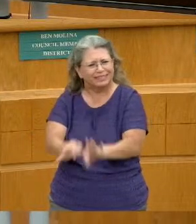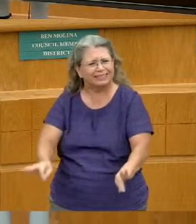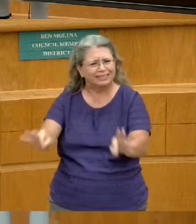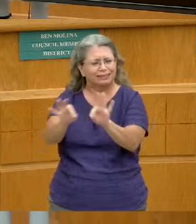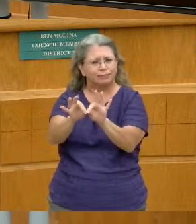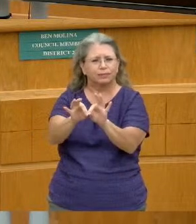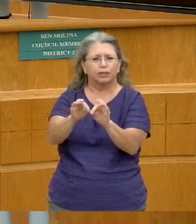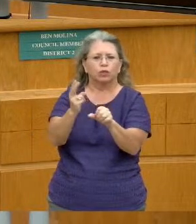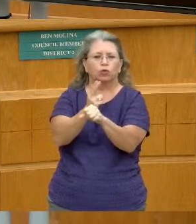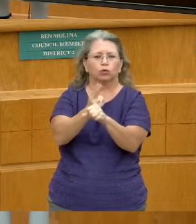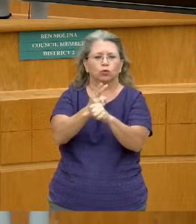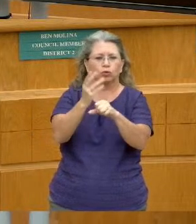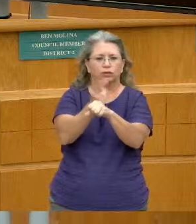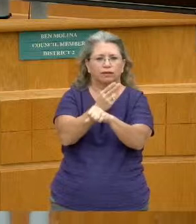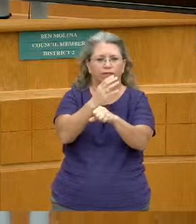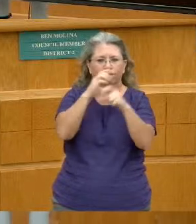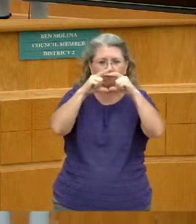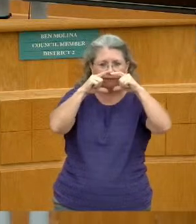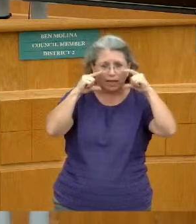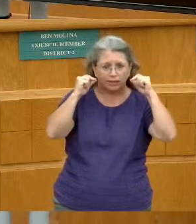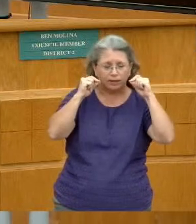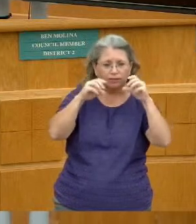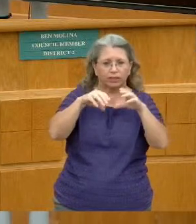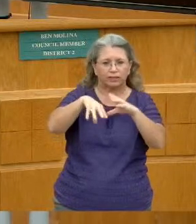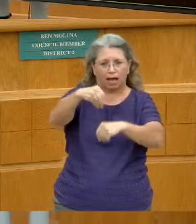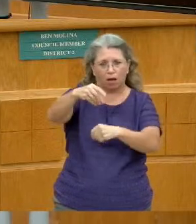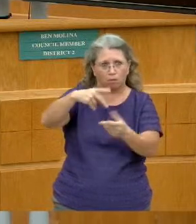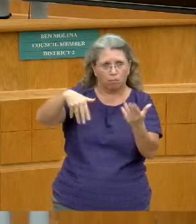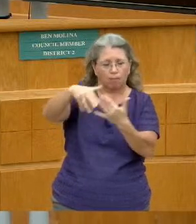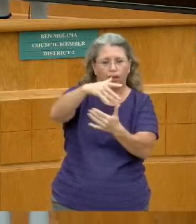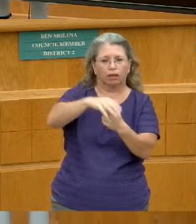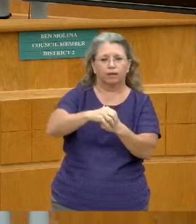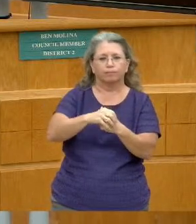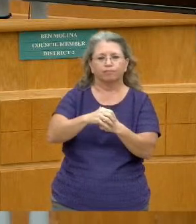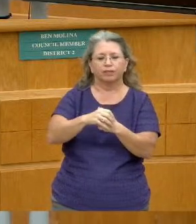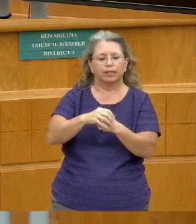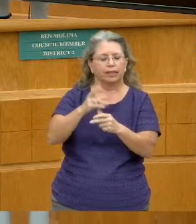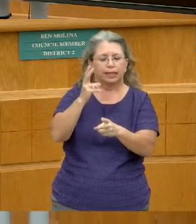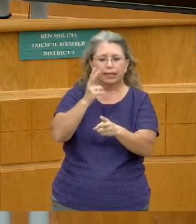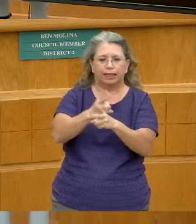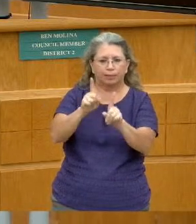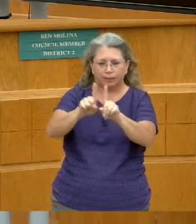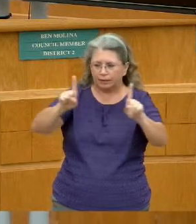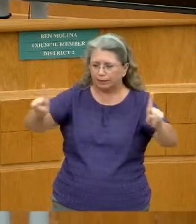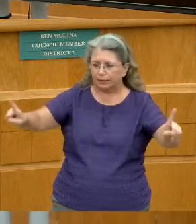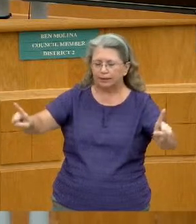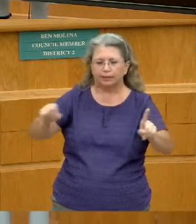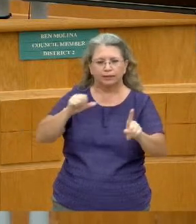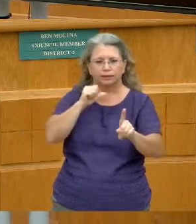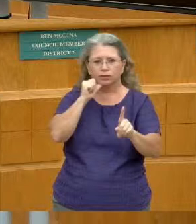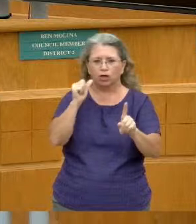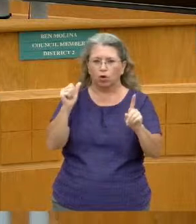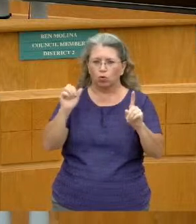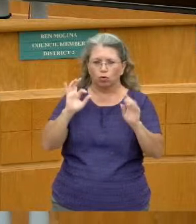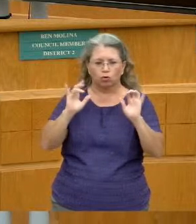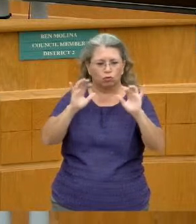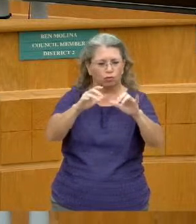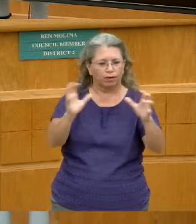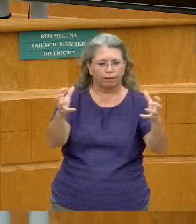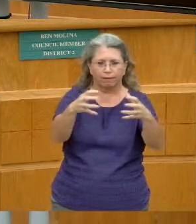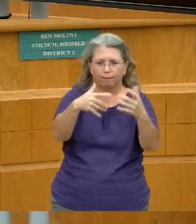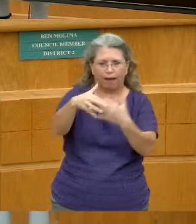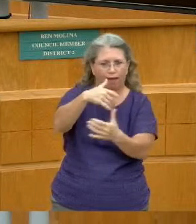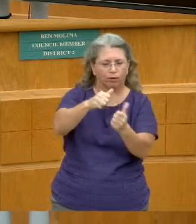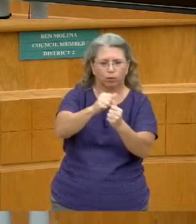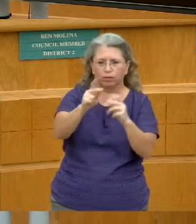when in public settings. Continue to social distance and avoid gatherings with people outside your household. Stay safe. And then